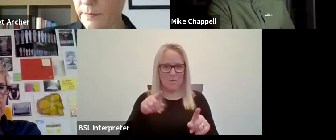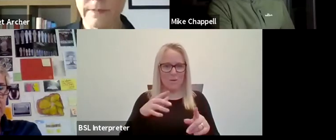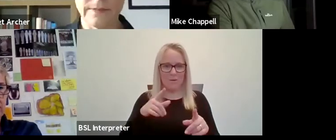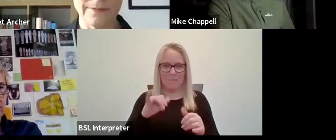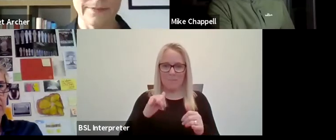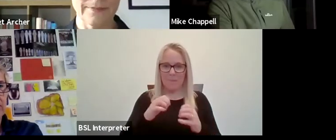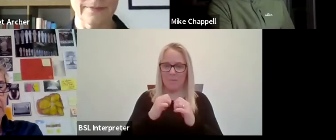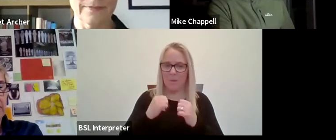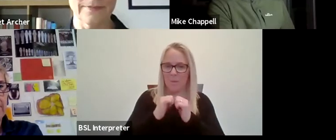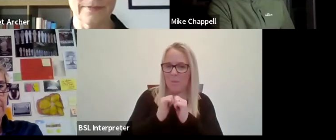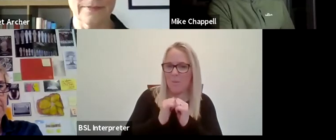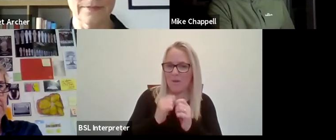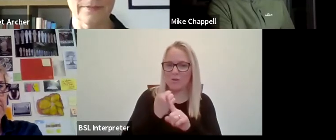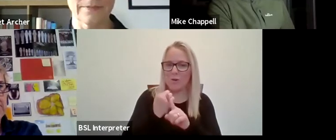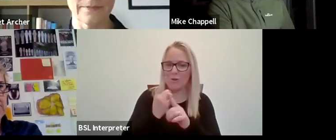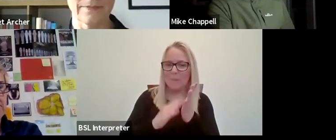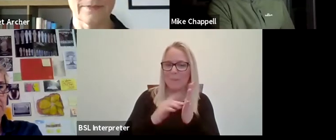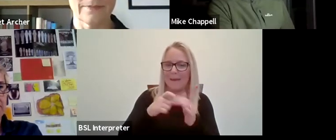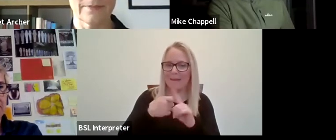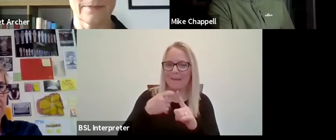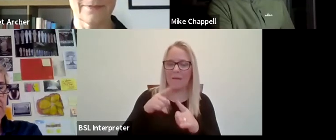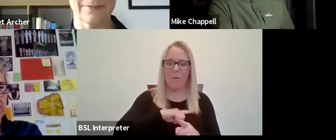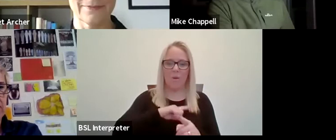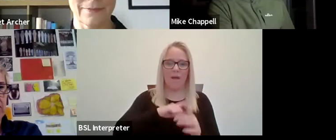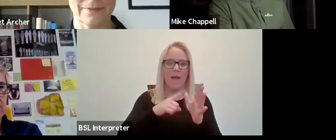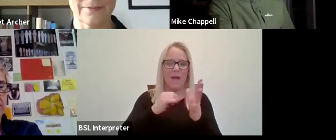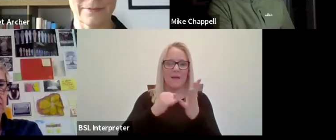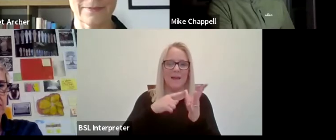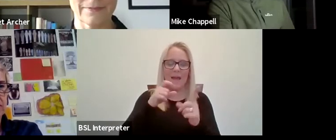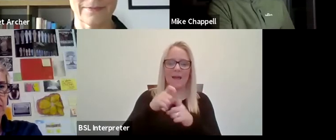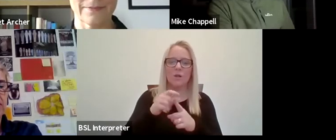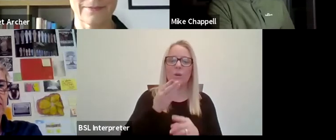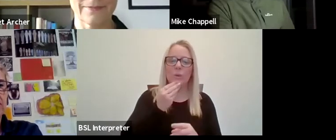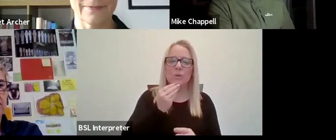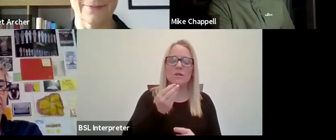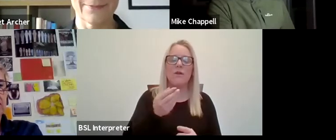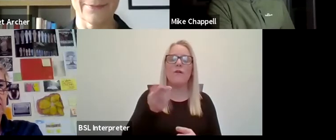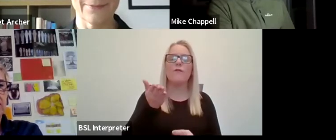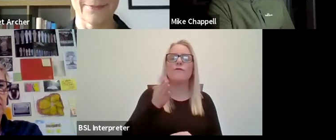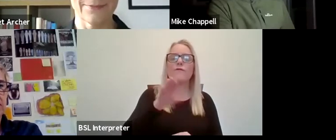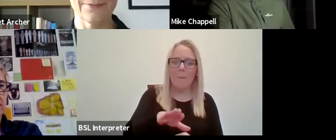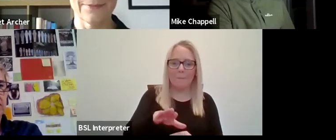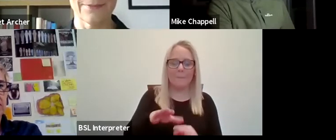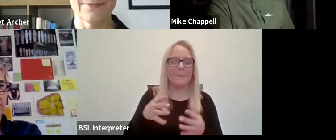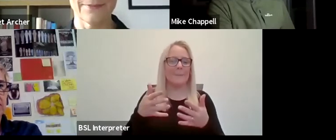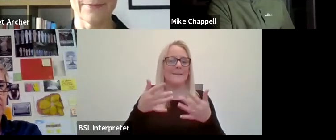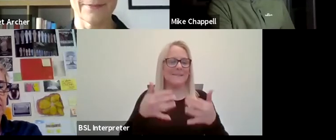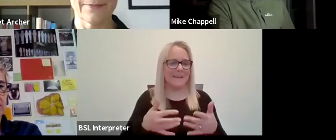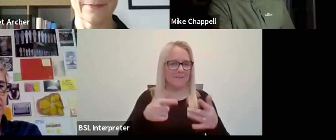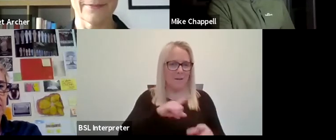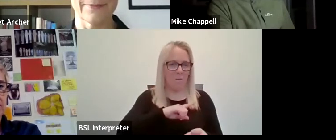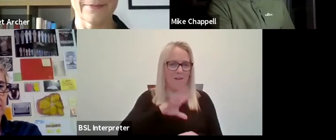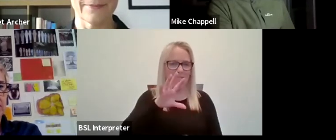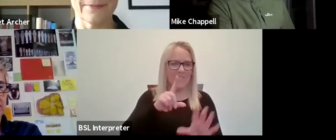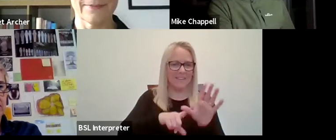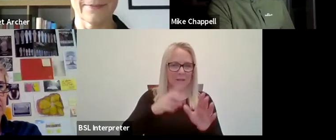think Assad certainly went from data, a data set which was, by the look of it, 15 years old, dove into that